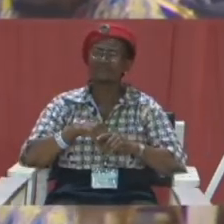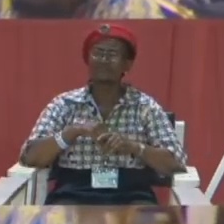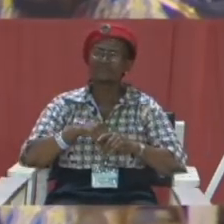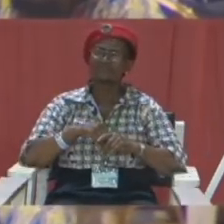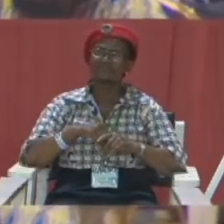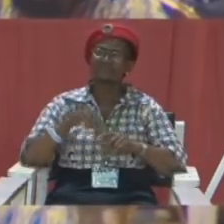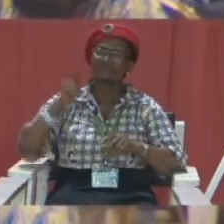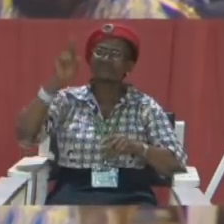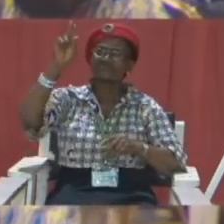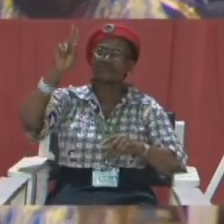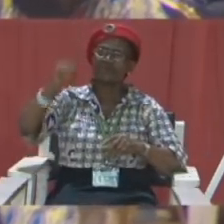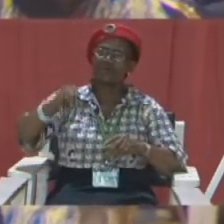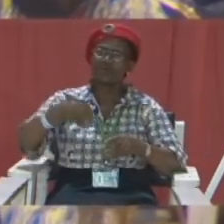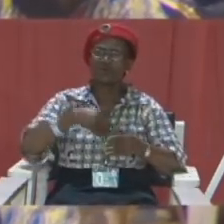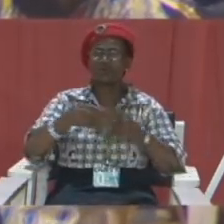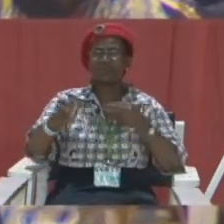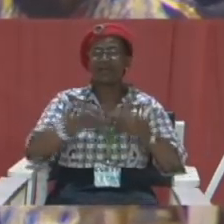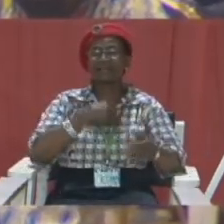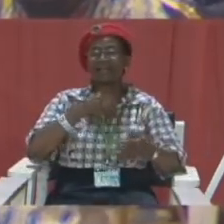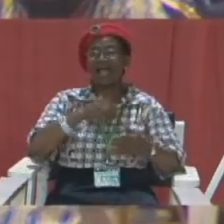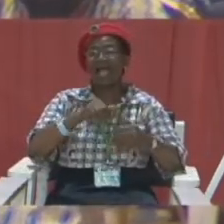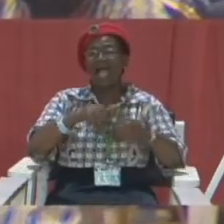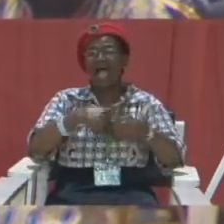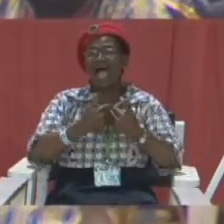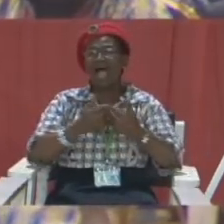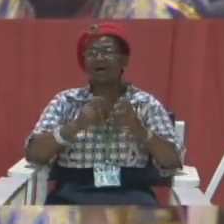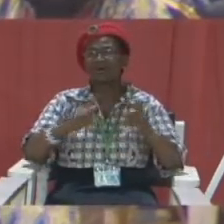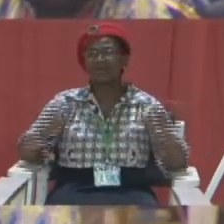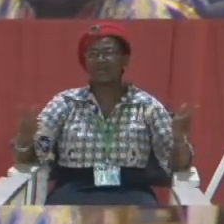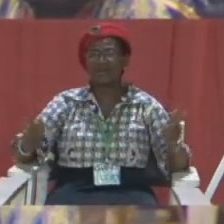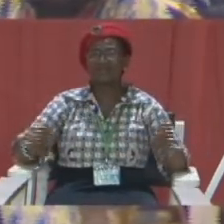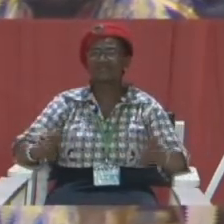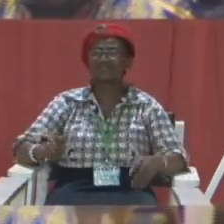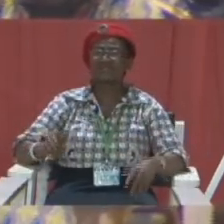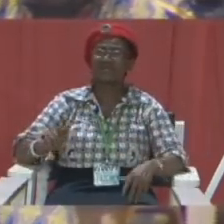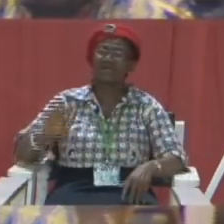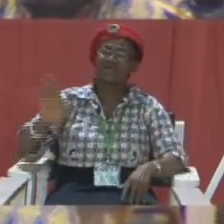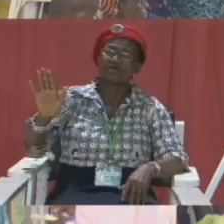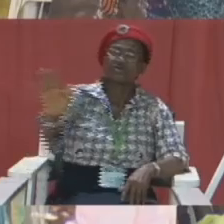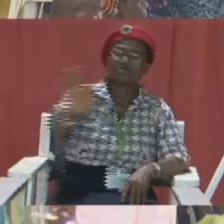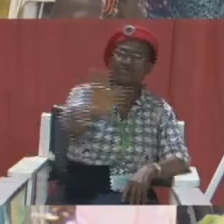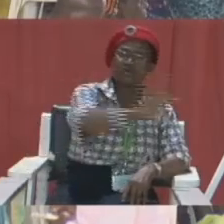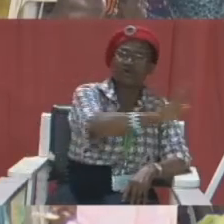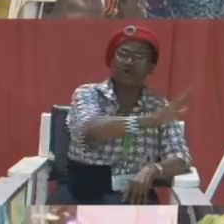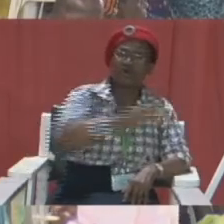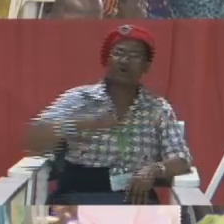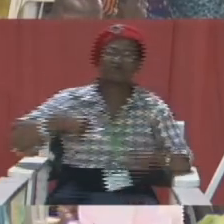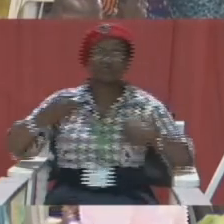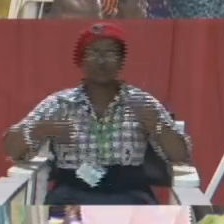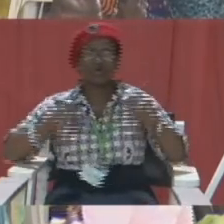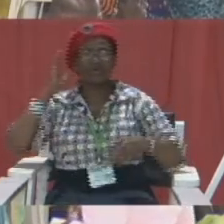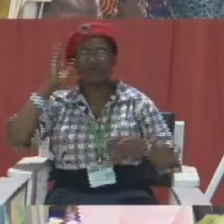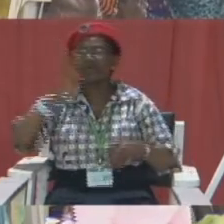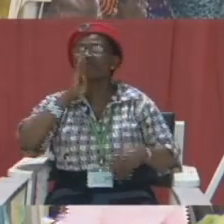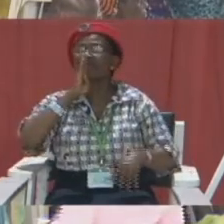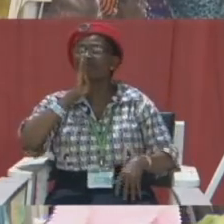No matter how great your joy may be, koni fi se ba yo re se le tobi to.